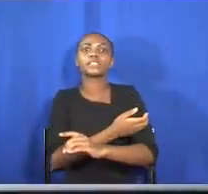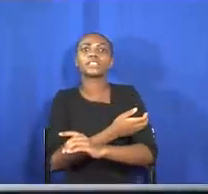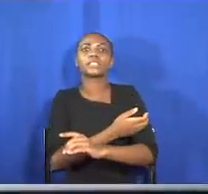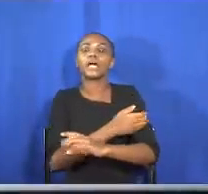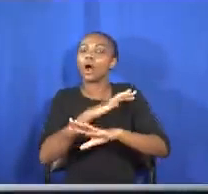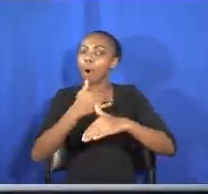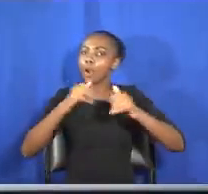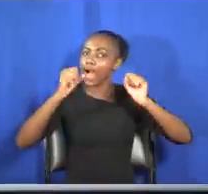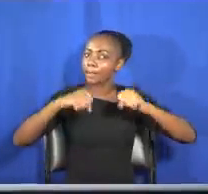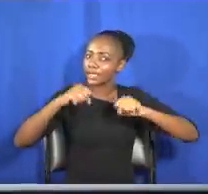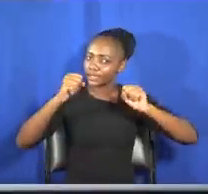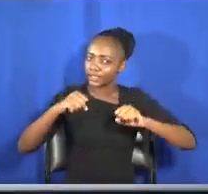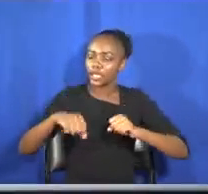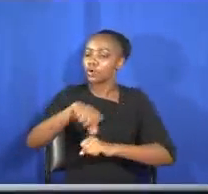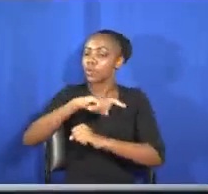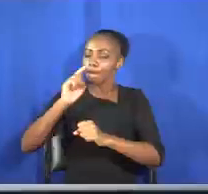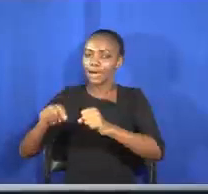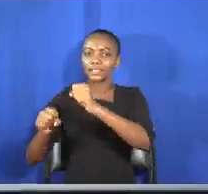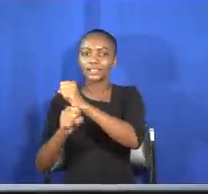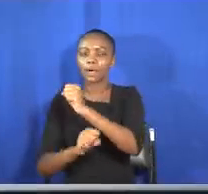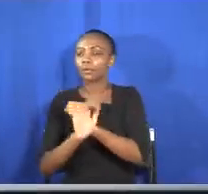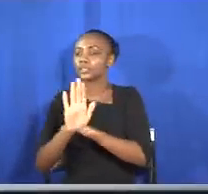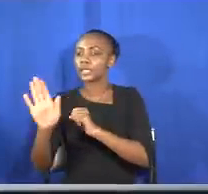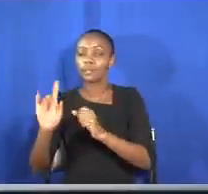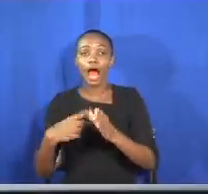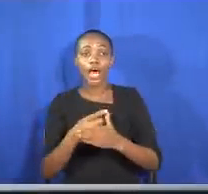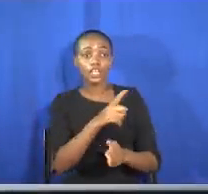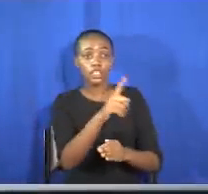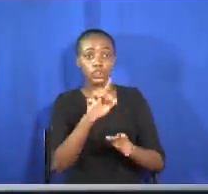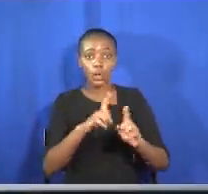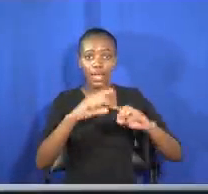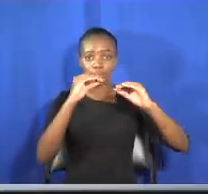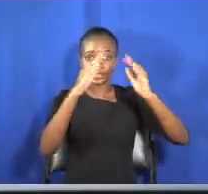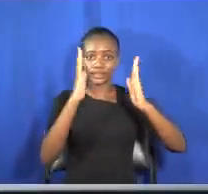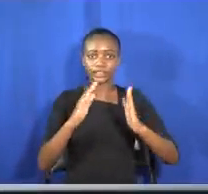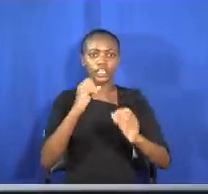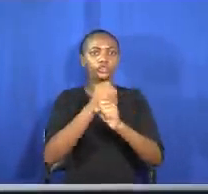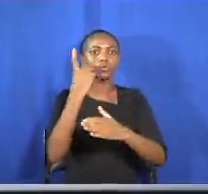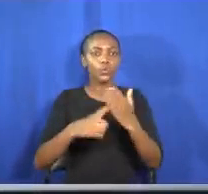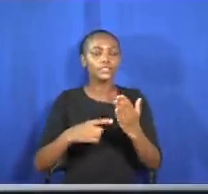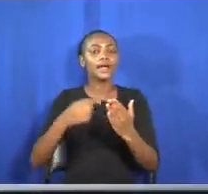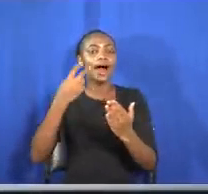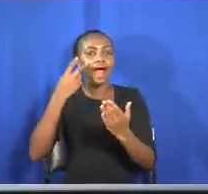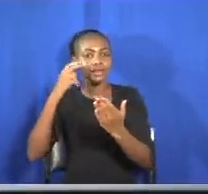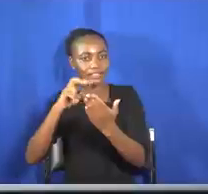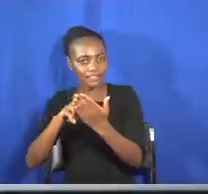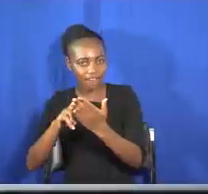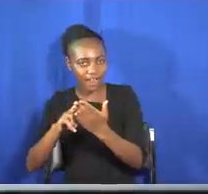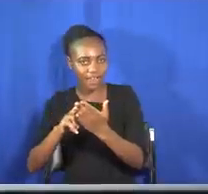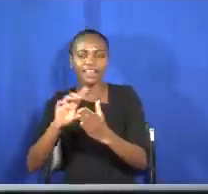to exploit it. We need to nurture it. We need to grow it. So as a teacher, what do you do first? Identify the potential of the